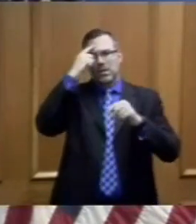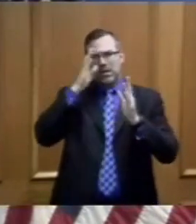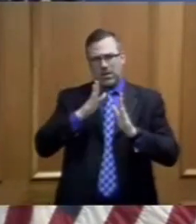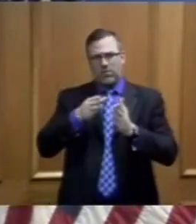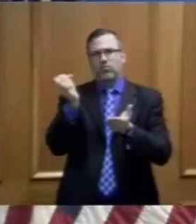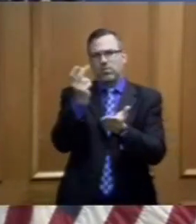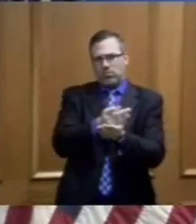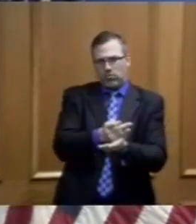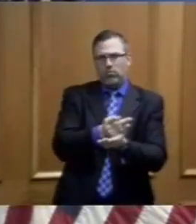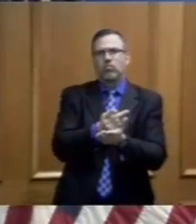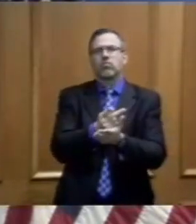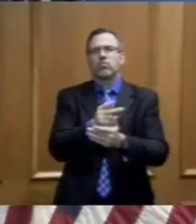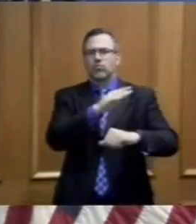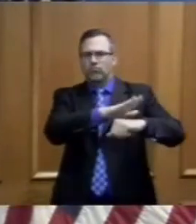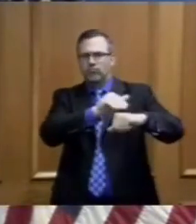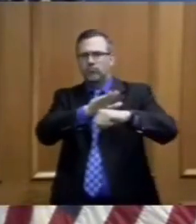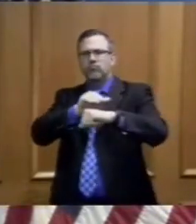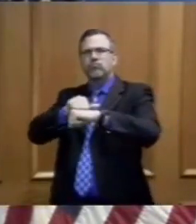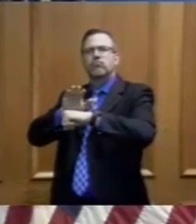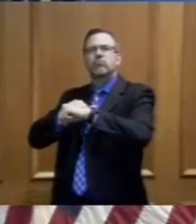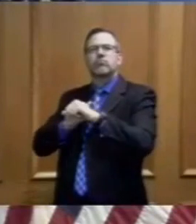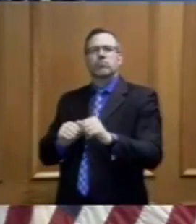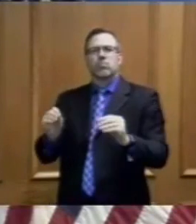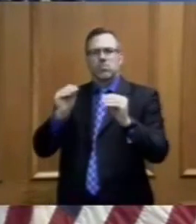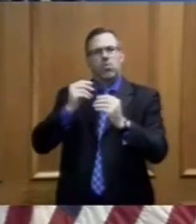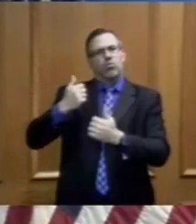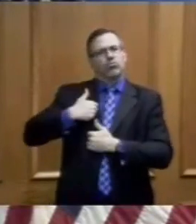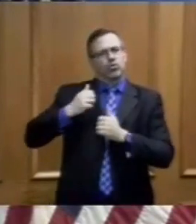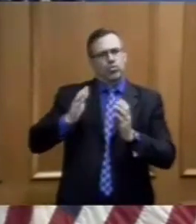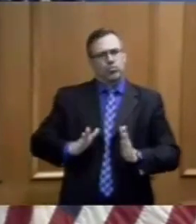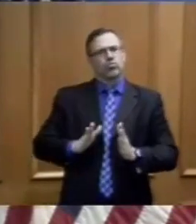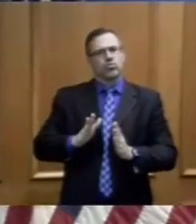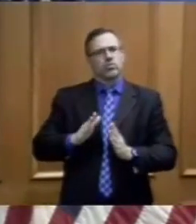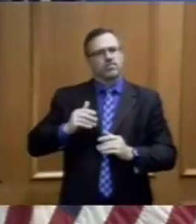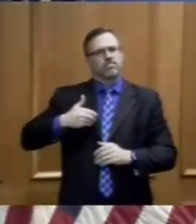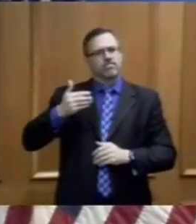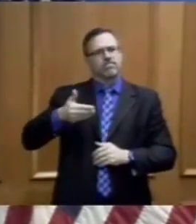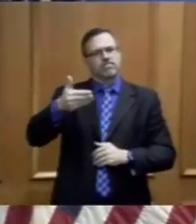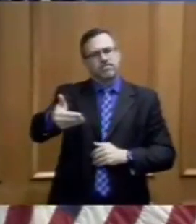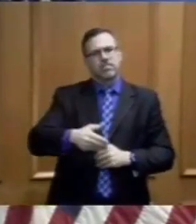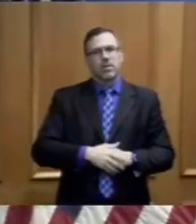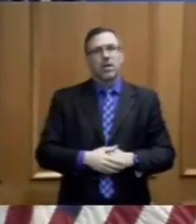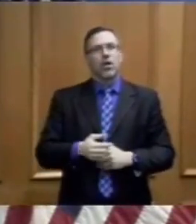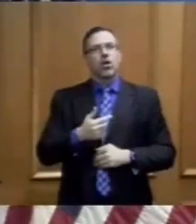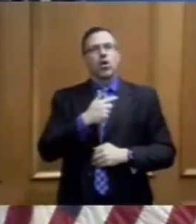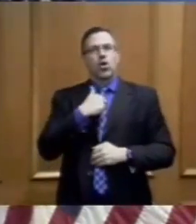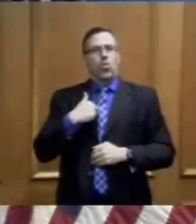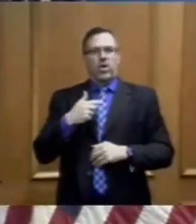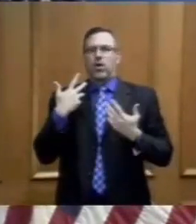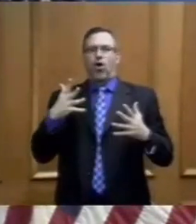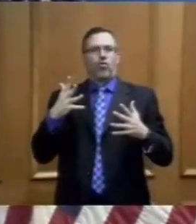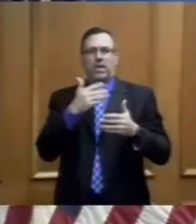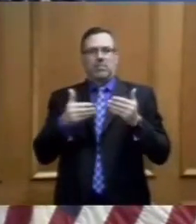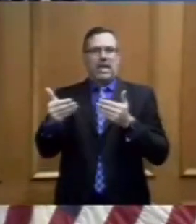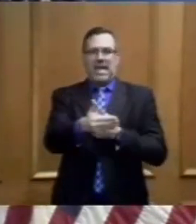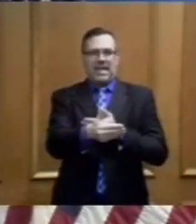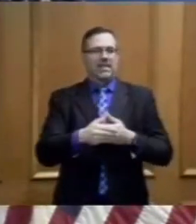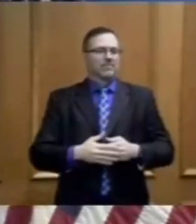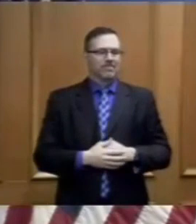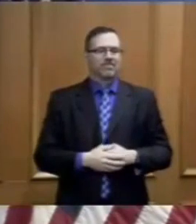to continue to alert and mobilize and deploy our soldiers as the needs arise. Frankly, we're ahead of that need. We're always going to